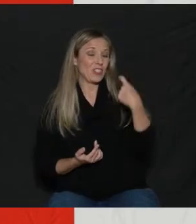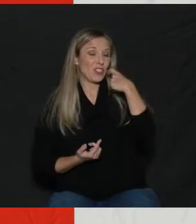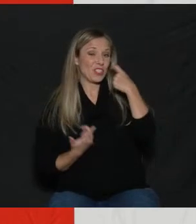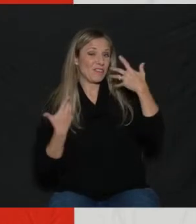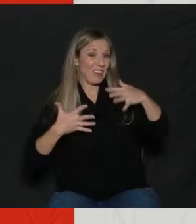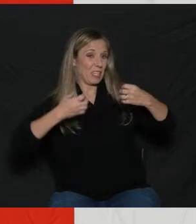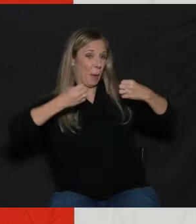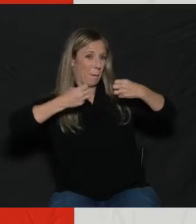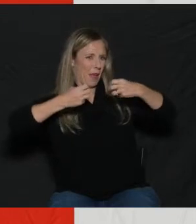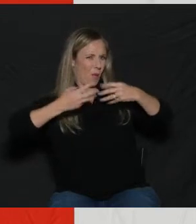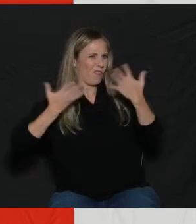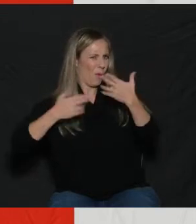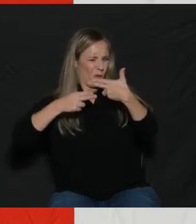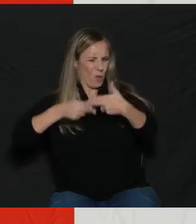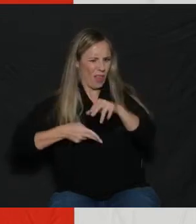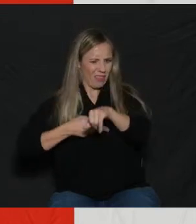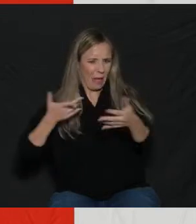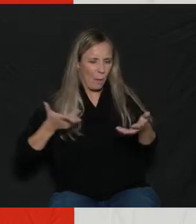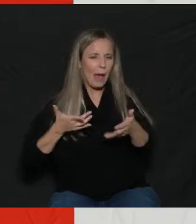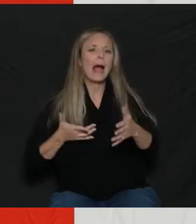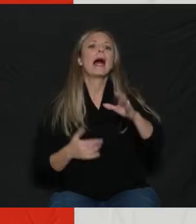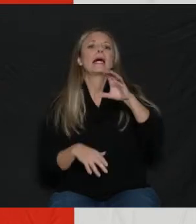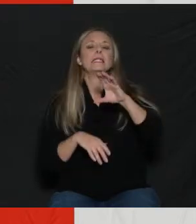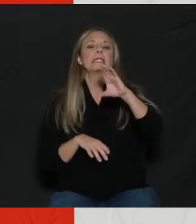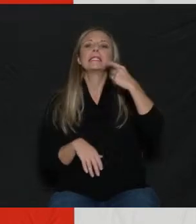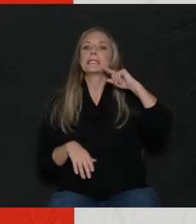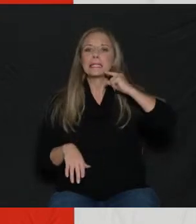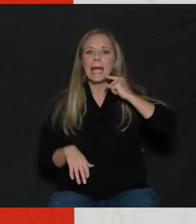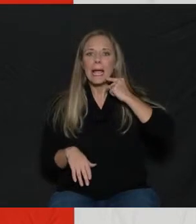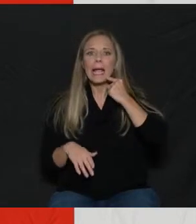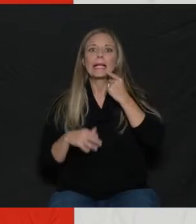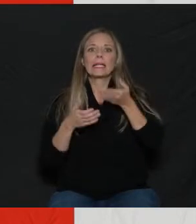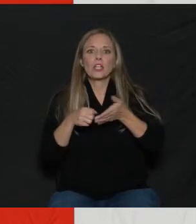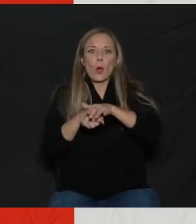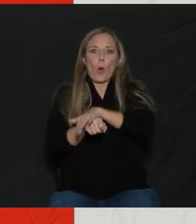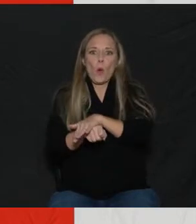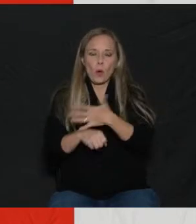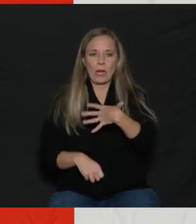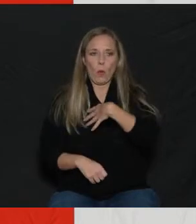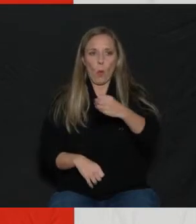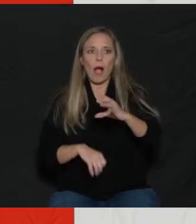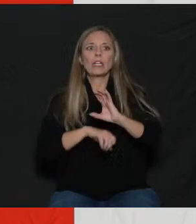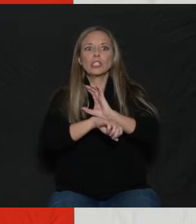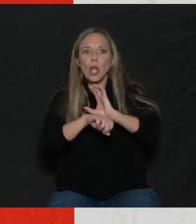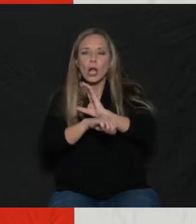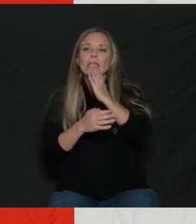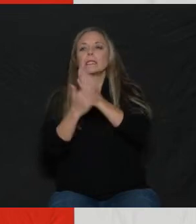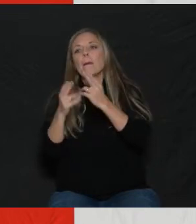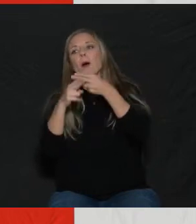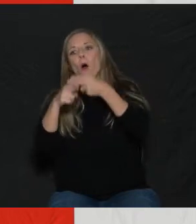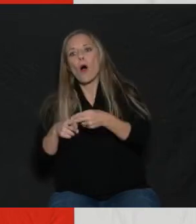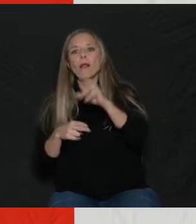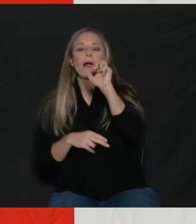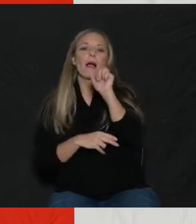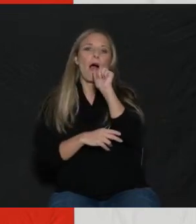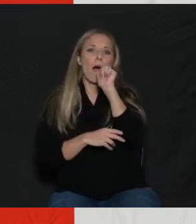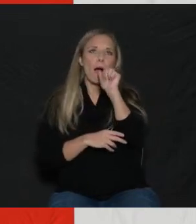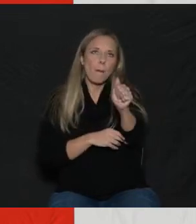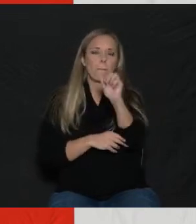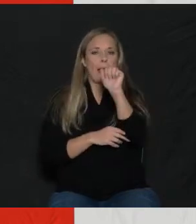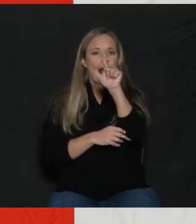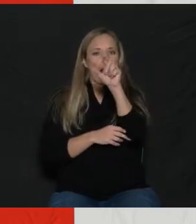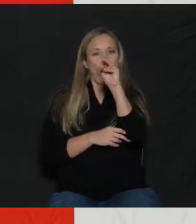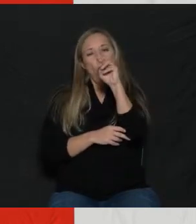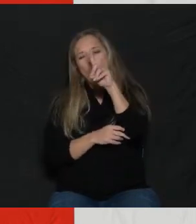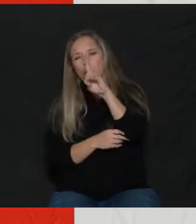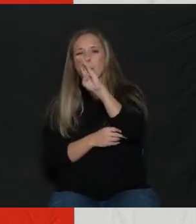what do you call this again? Candy coating white chocolate. Some call it almond bark. Okay, Some and call how it white long chocolate. do you heat this up for?